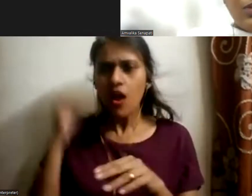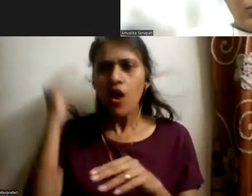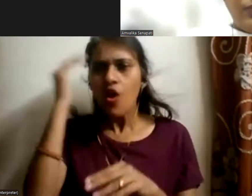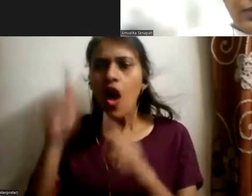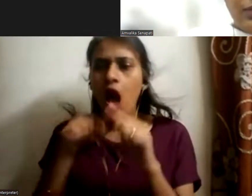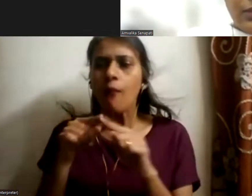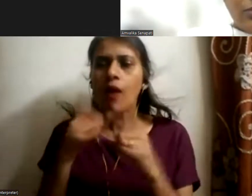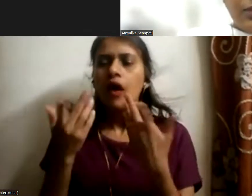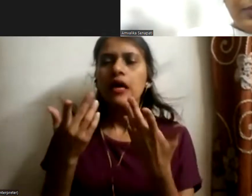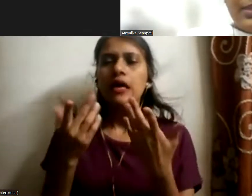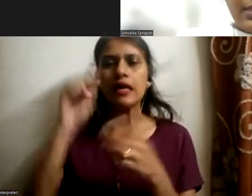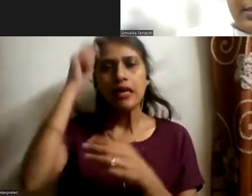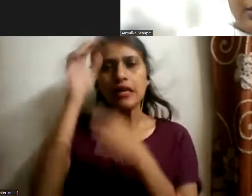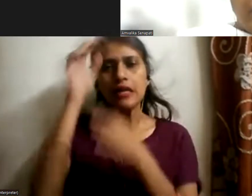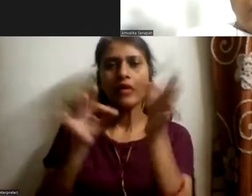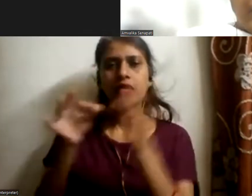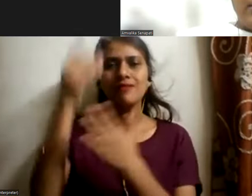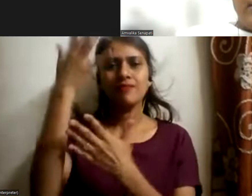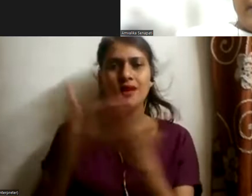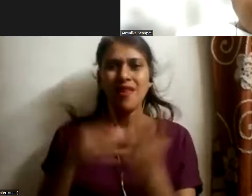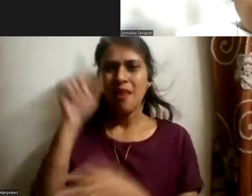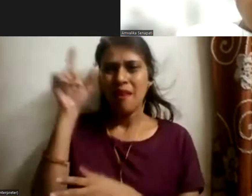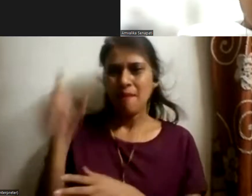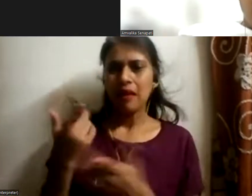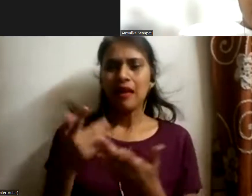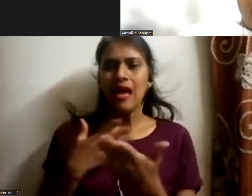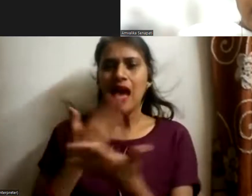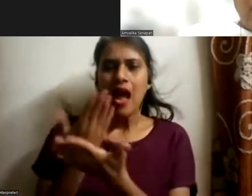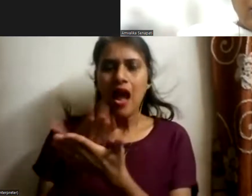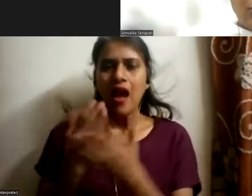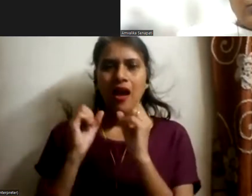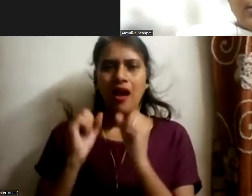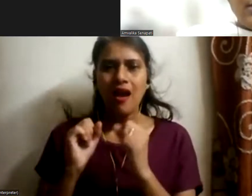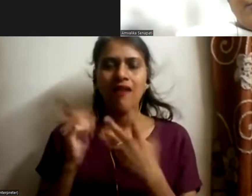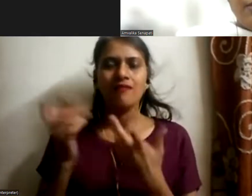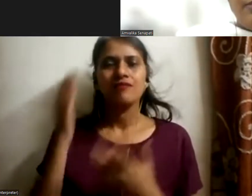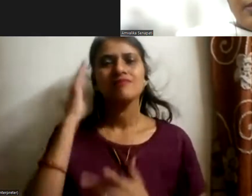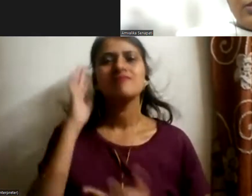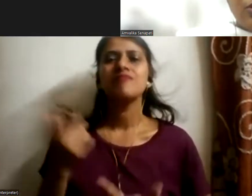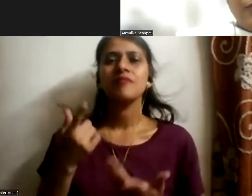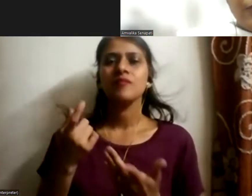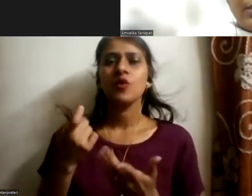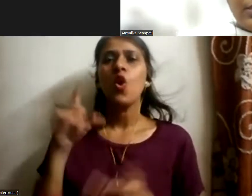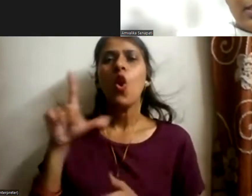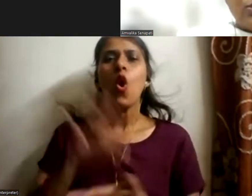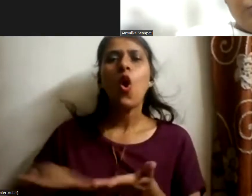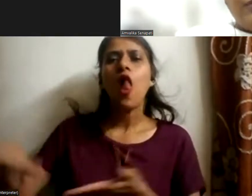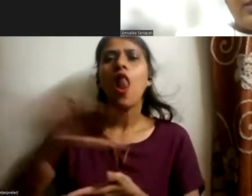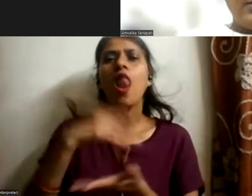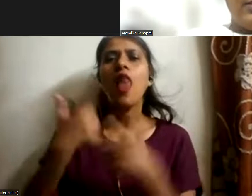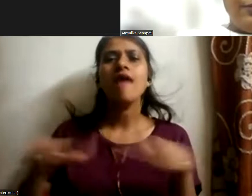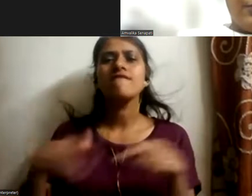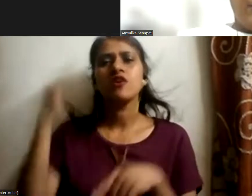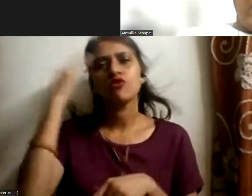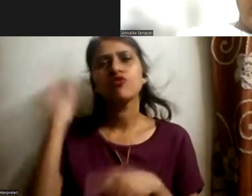person only knows vernacular. So the person has a lot of difficulty in applying for the UDITI card. So this is a problem because all of these things should be